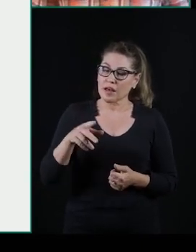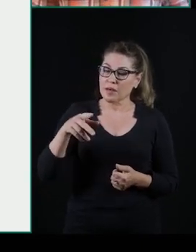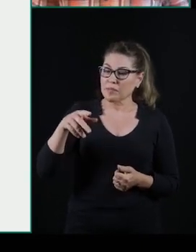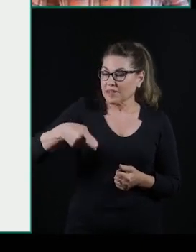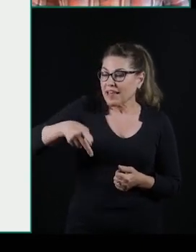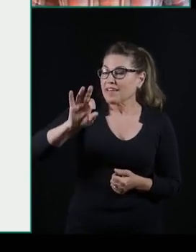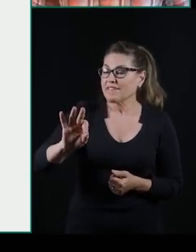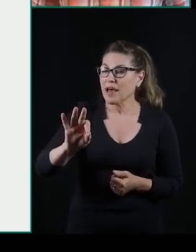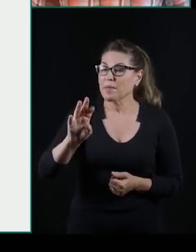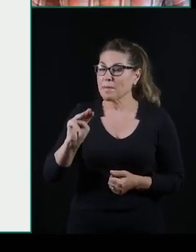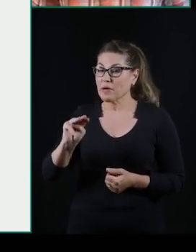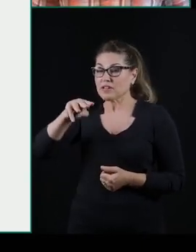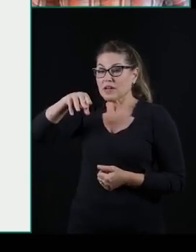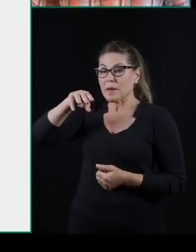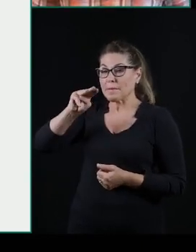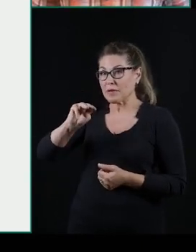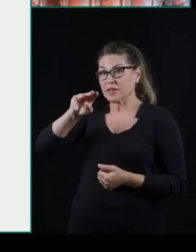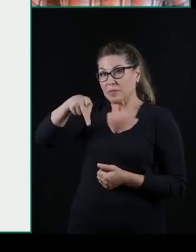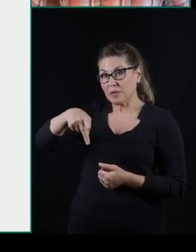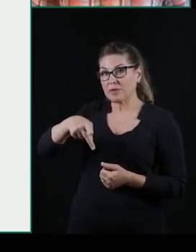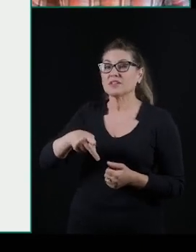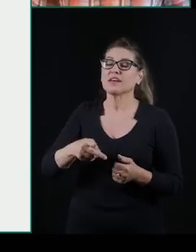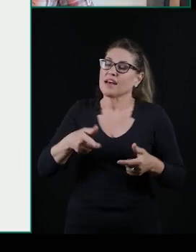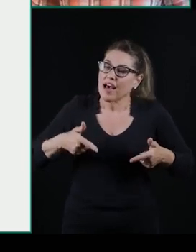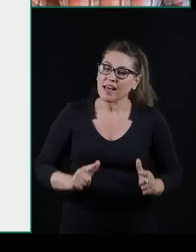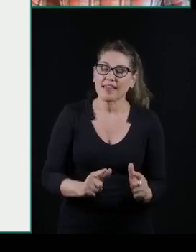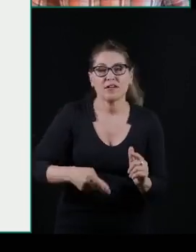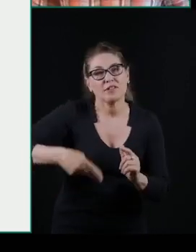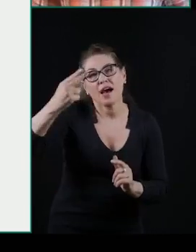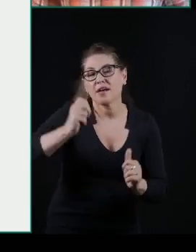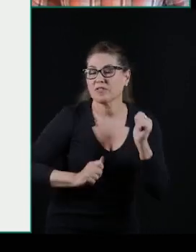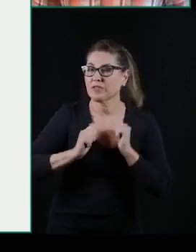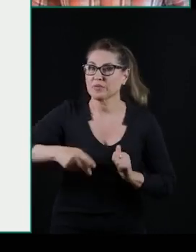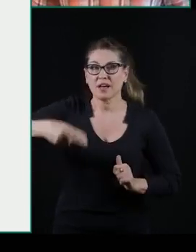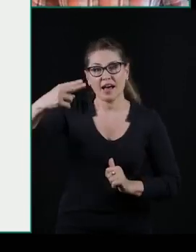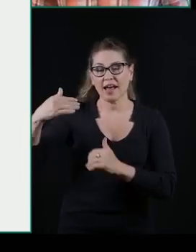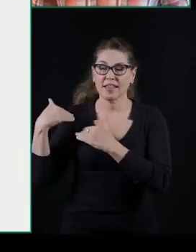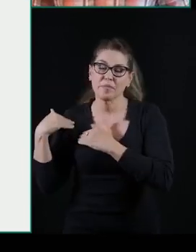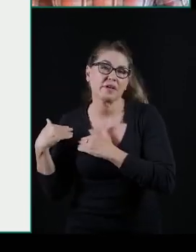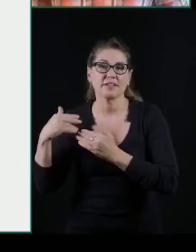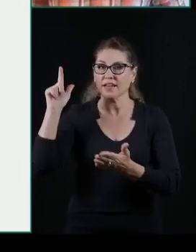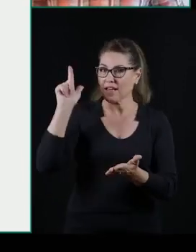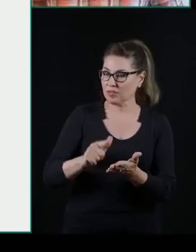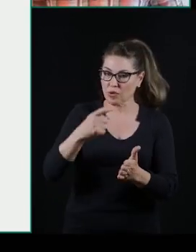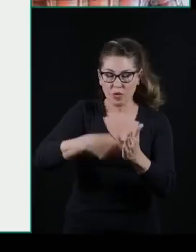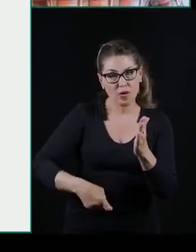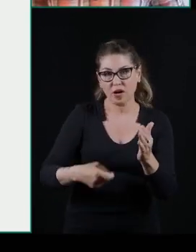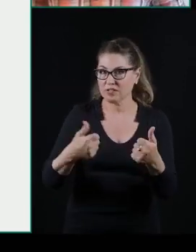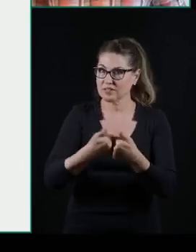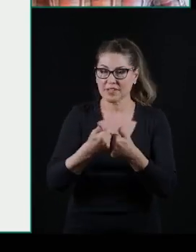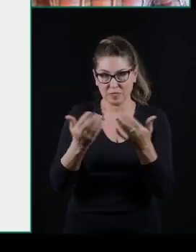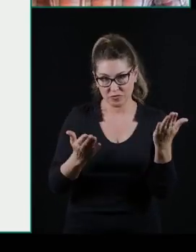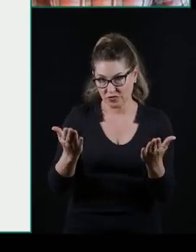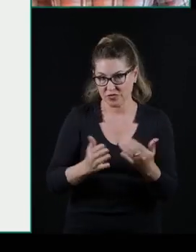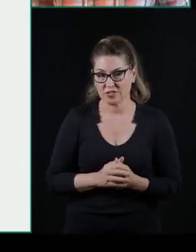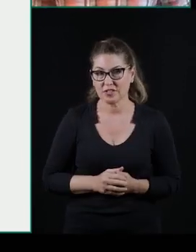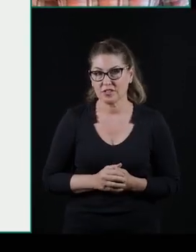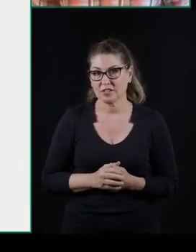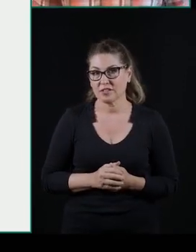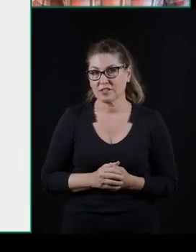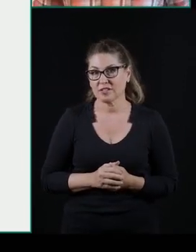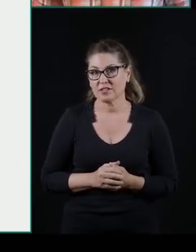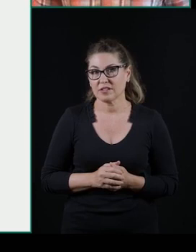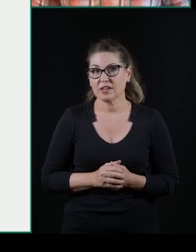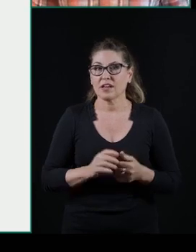server hosting helps deliver high performance, high reliability, and low cost game servers. The